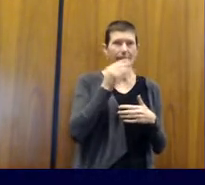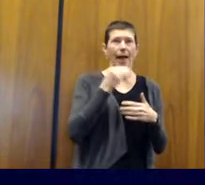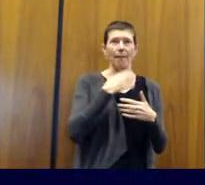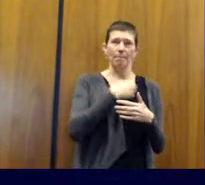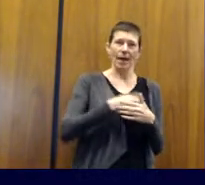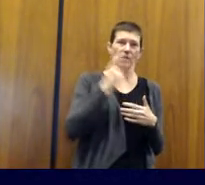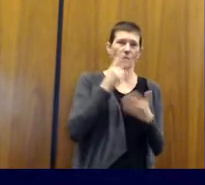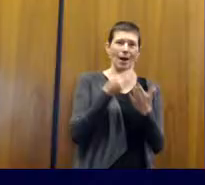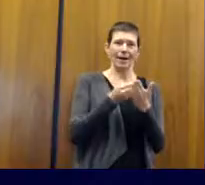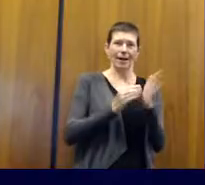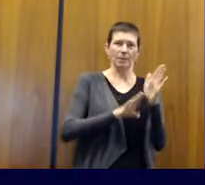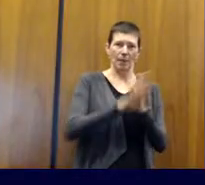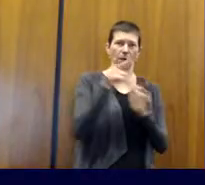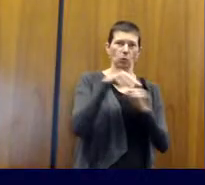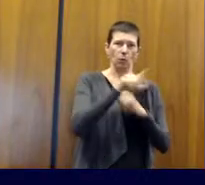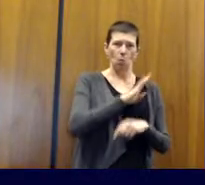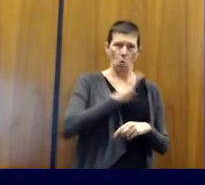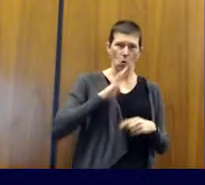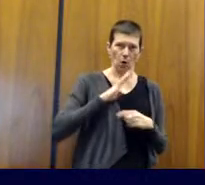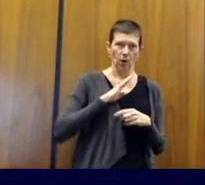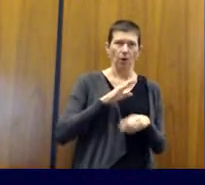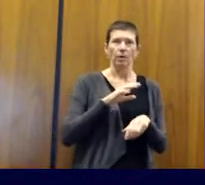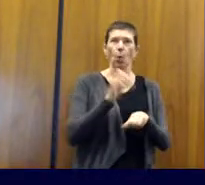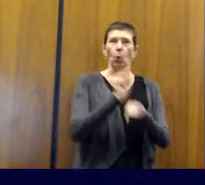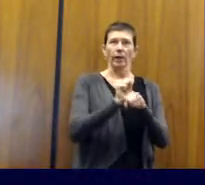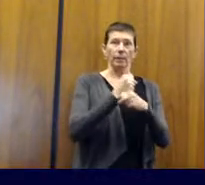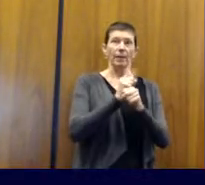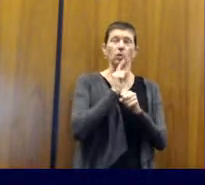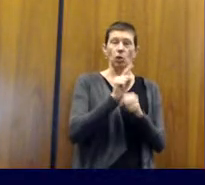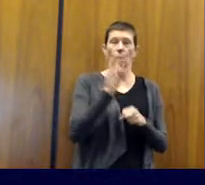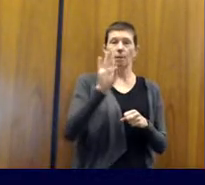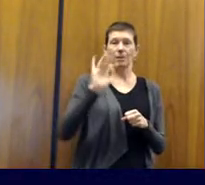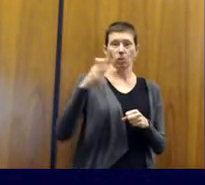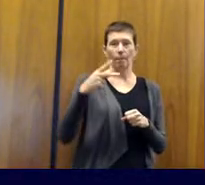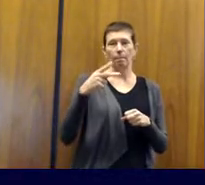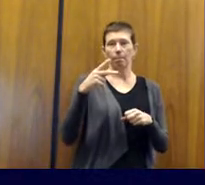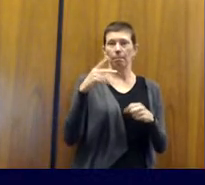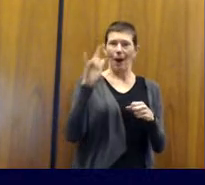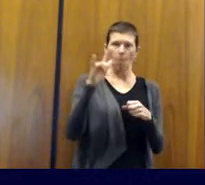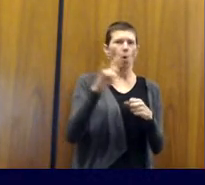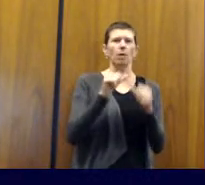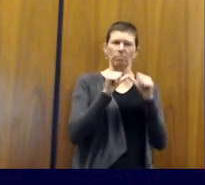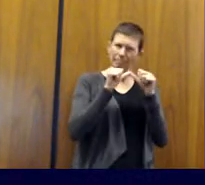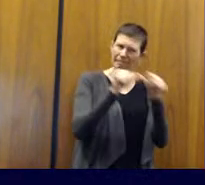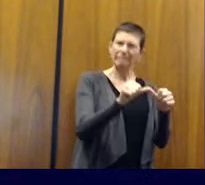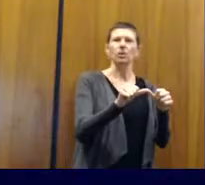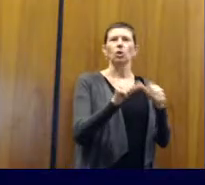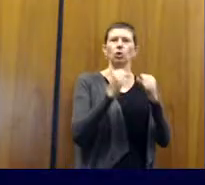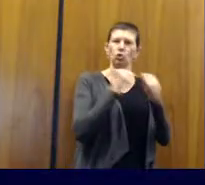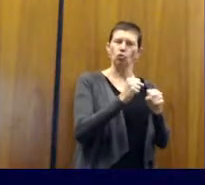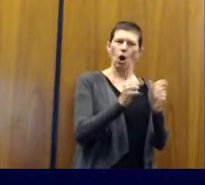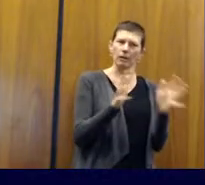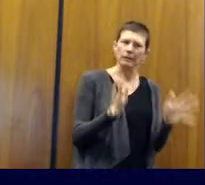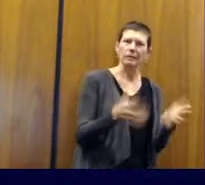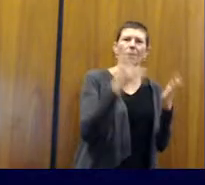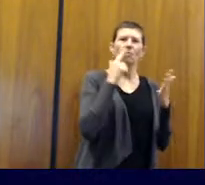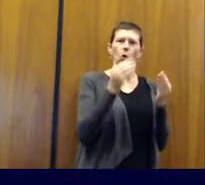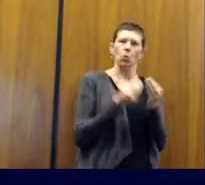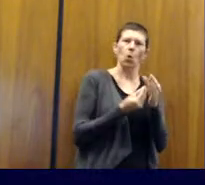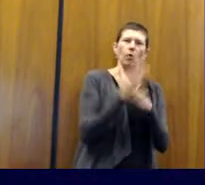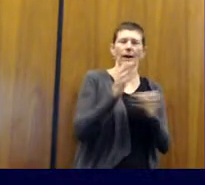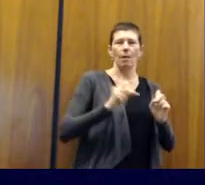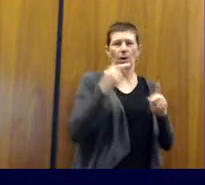economic development to the board, working to ensure that Bishop Airport remains a strong driver of growth and opportunity for our